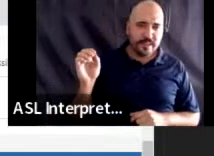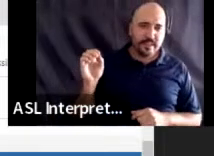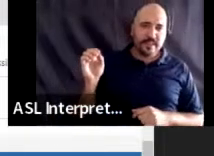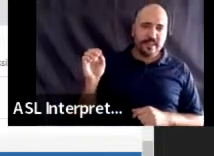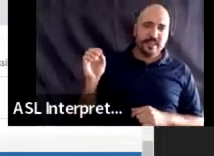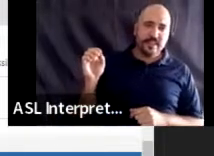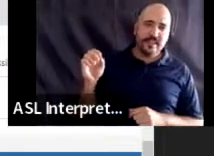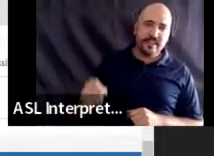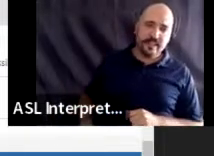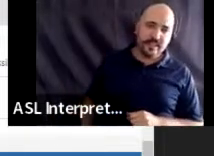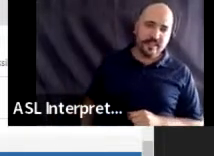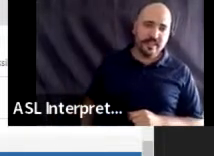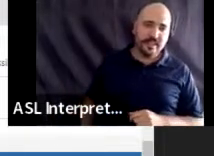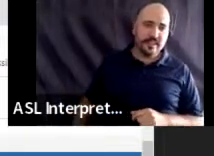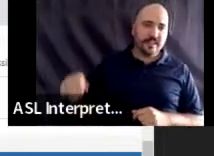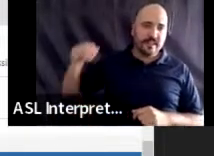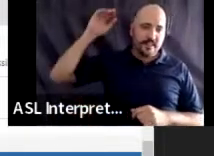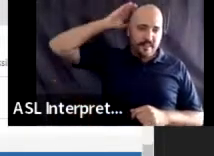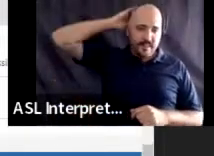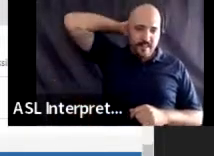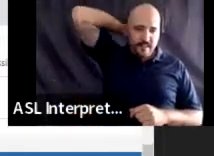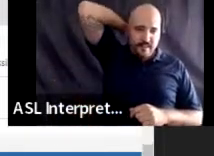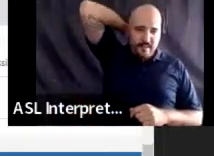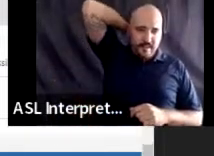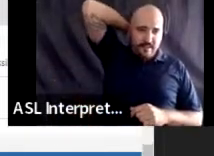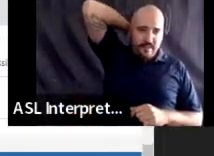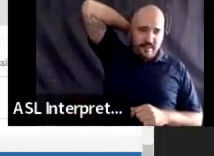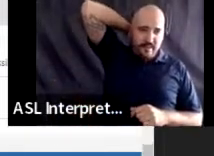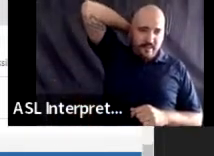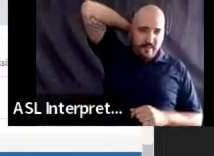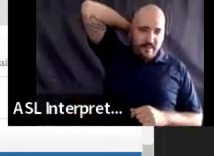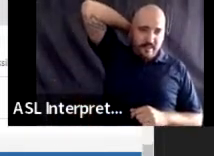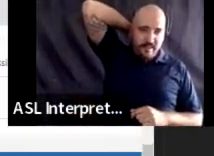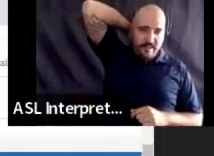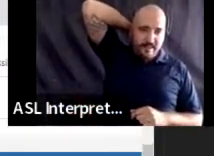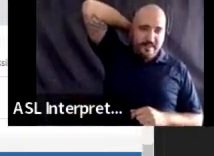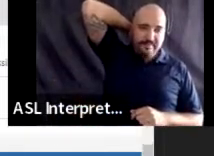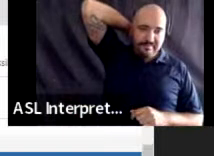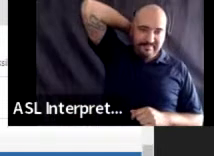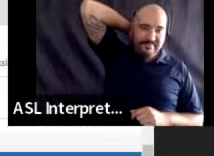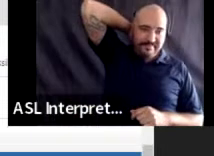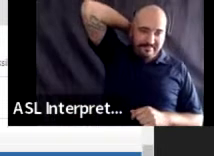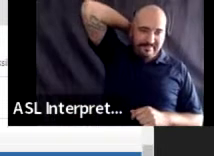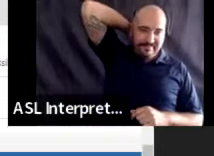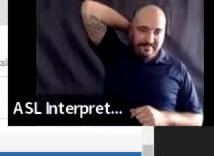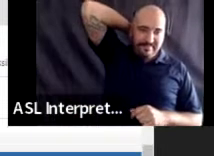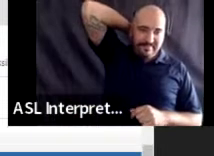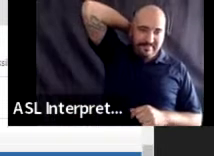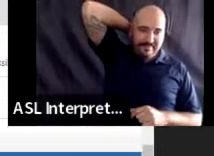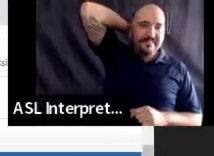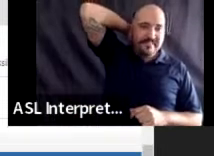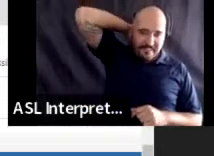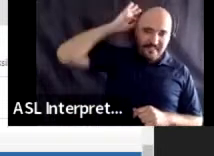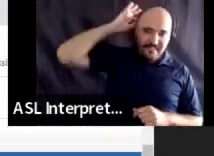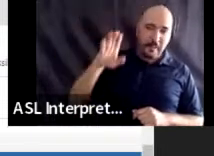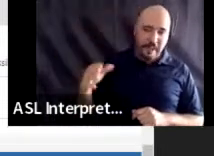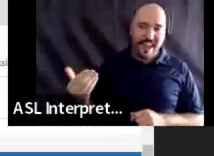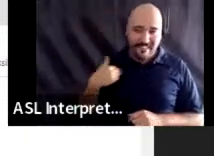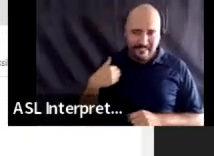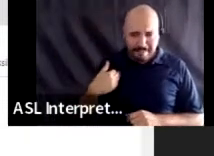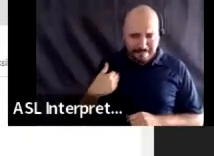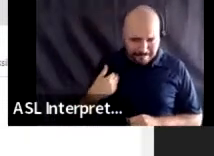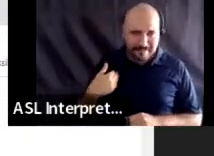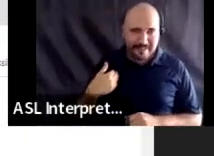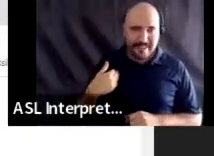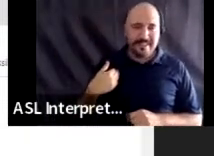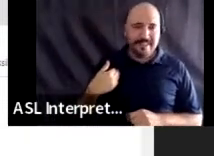month button. Try one more time. Enter. Showing 11 scheduled events heading level 2. February 2022. All Showing right. month